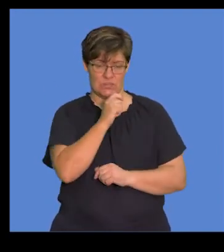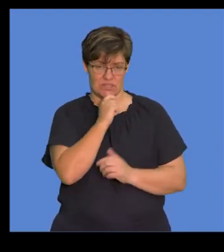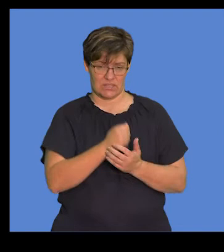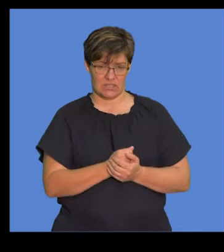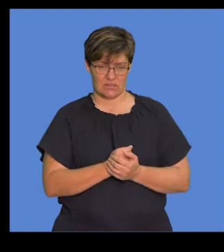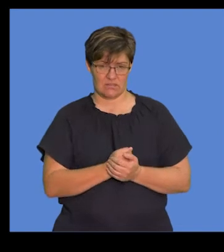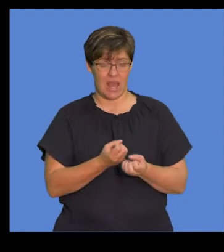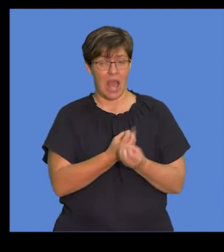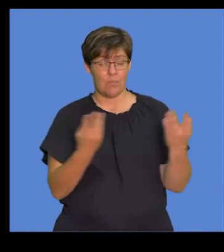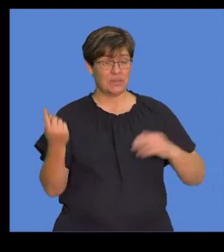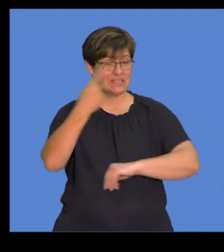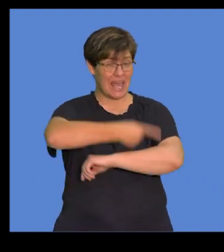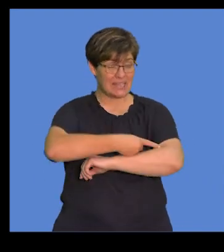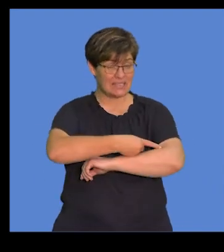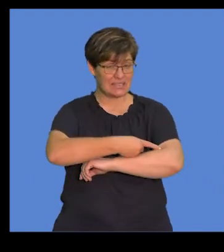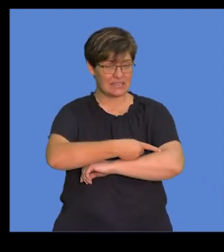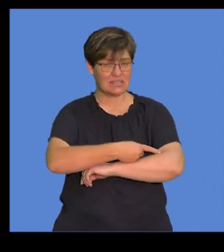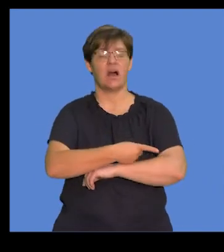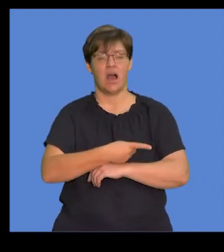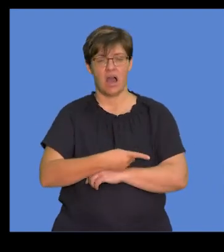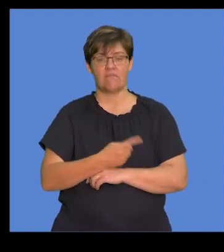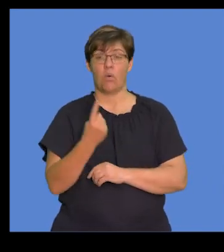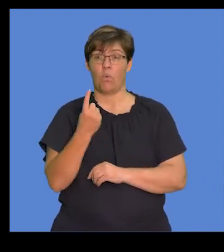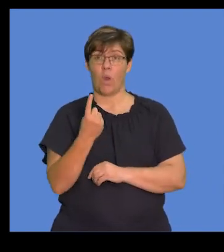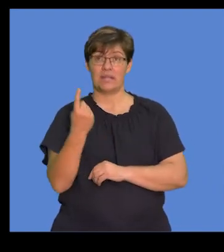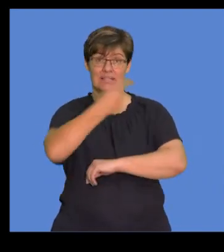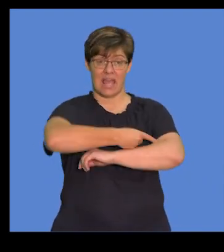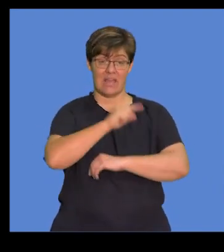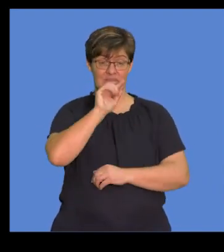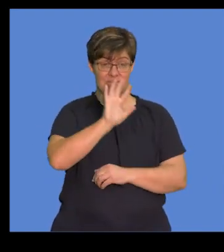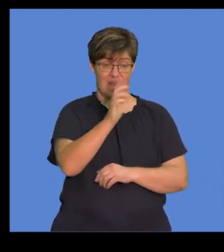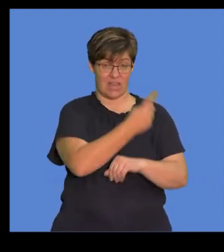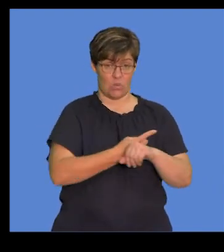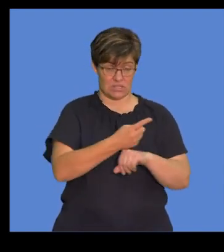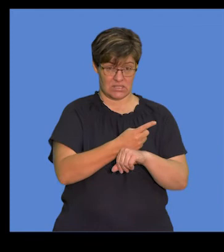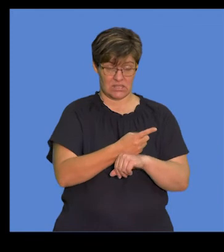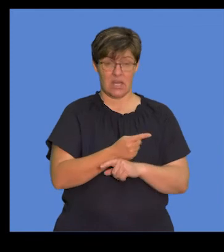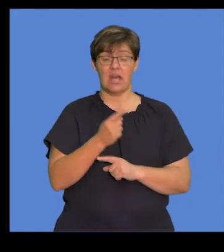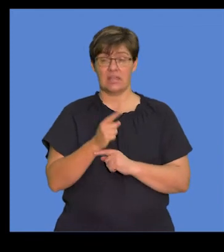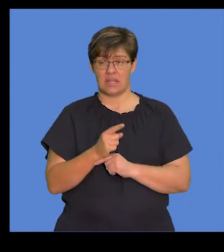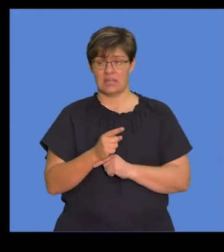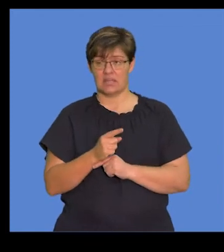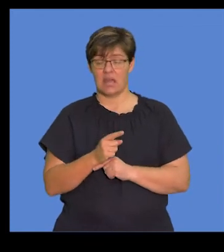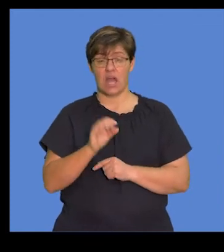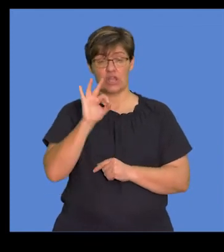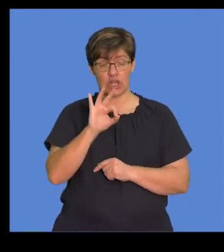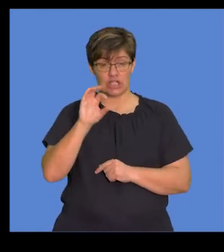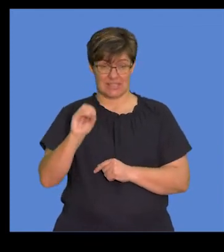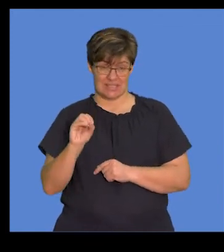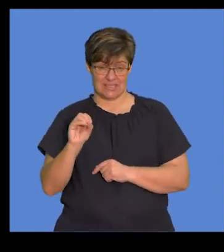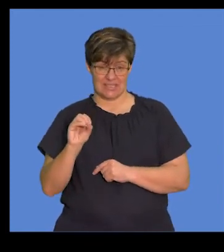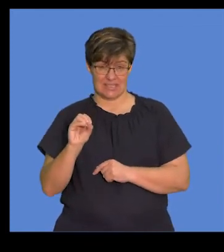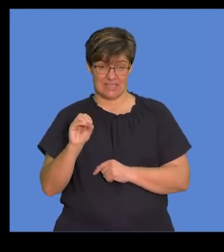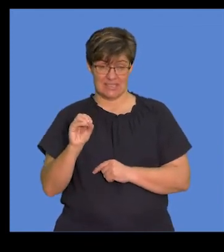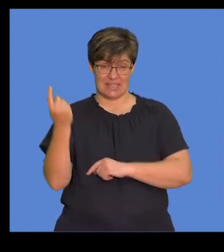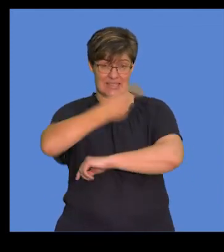day, and how many days do we have in that month. If per day is 5 hours, it means we've got 35 hours in a 30-day